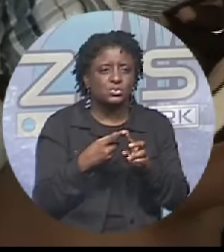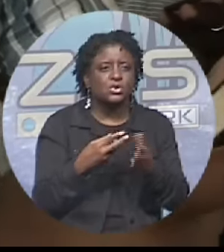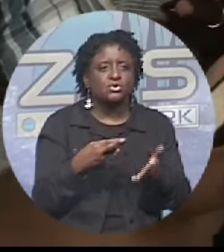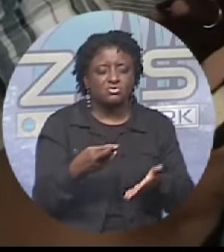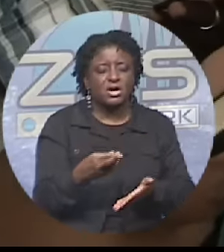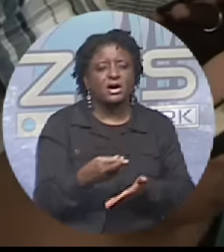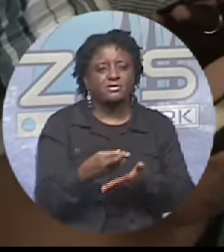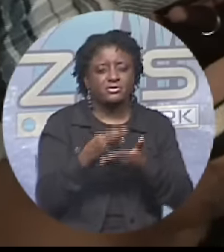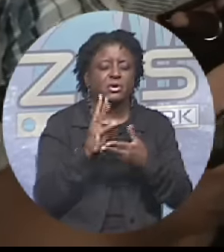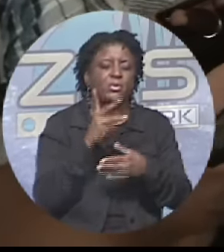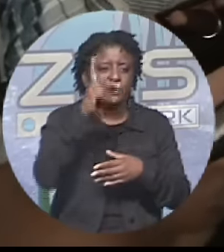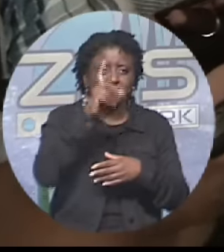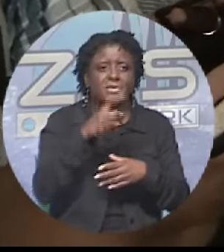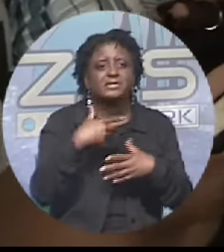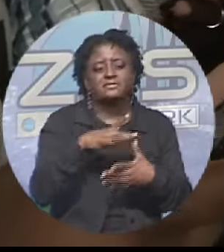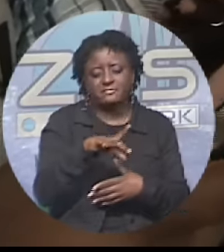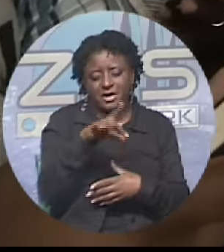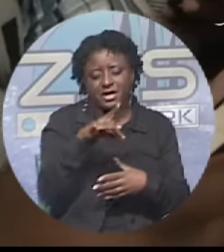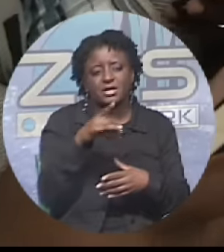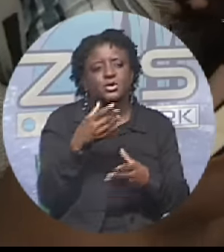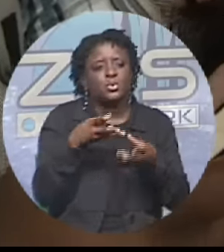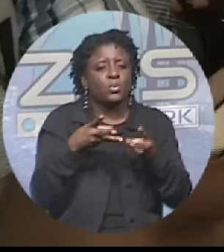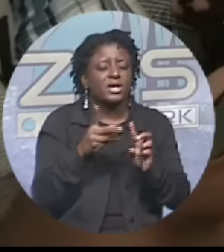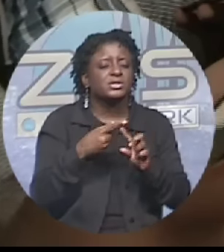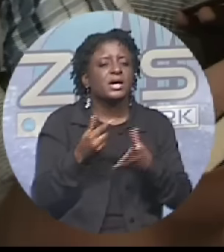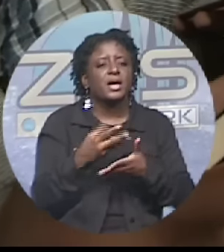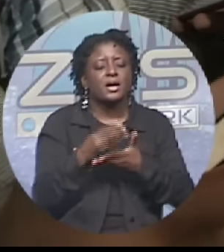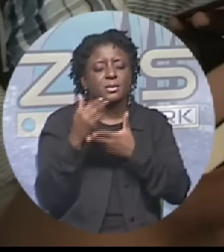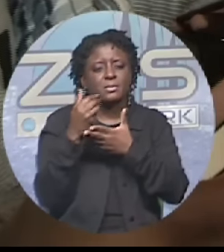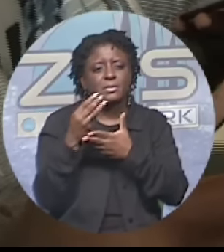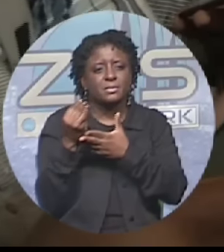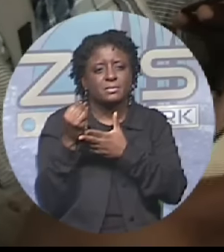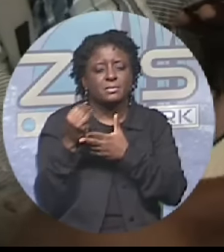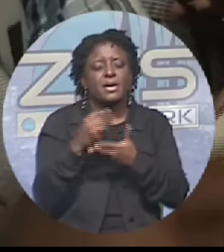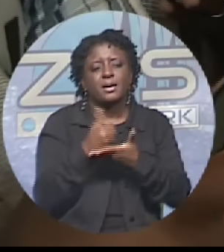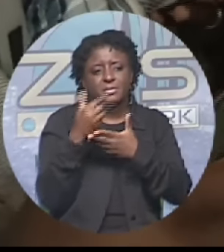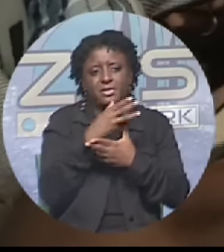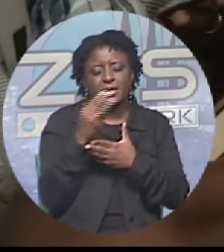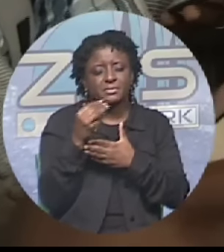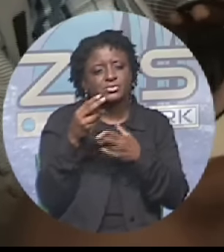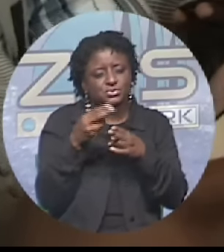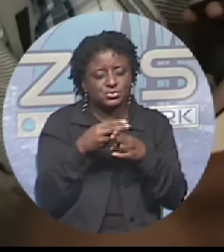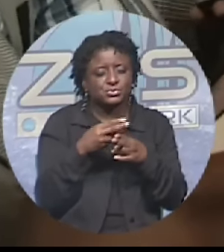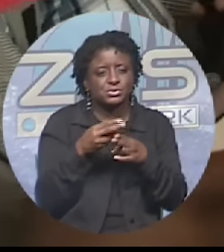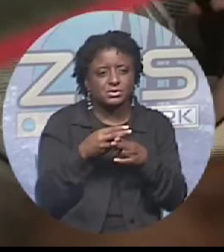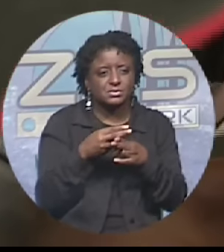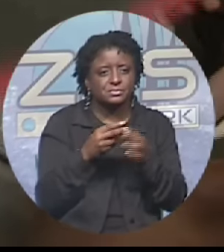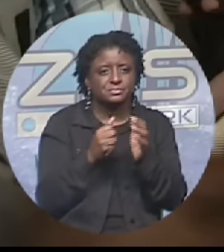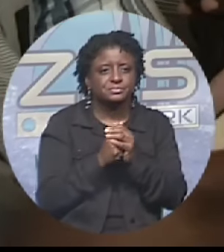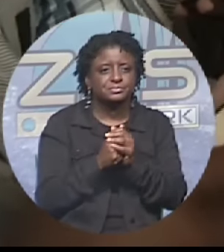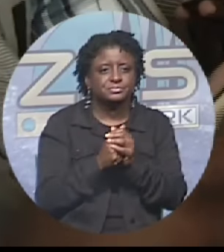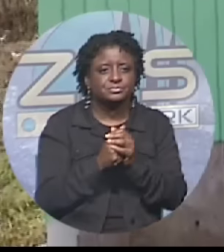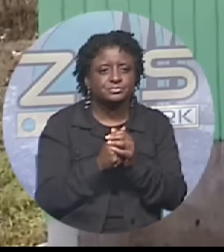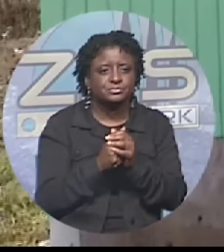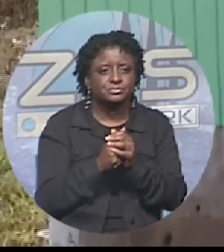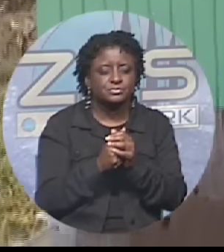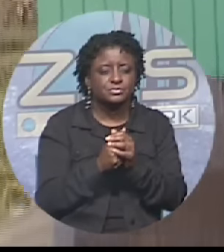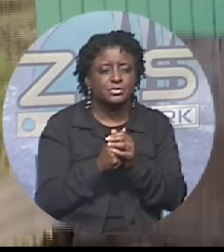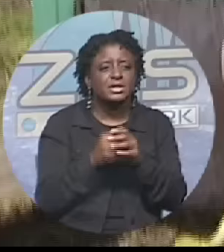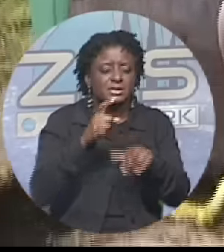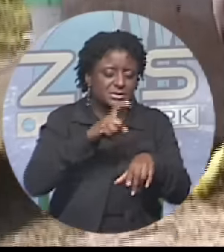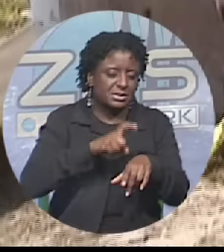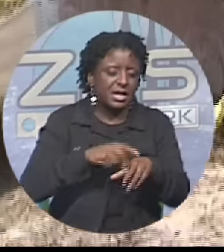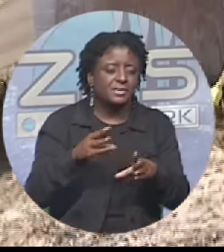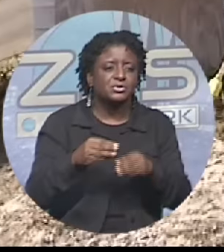them, and we're going to have to find a way to help them sooner rather than later. Prime Minister Christie says it's time to put in place legislation